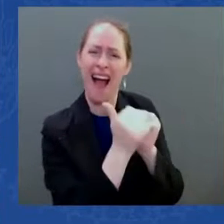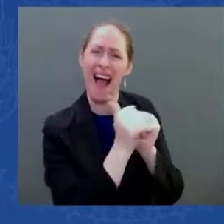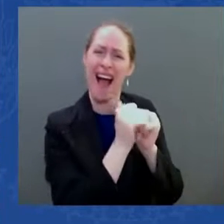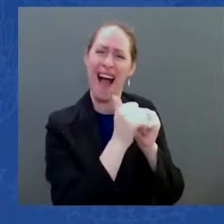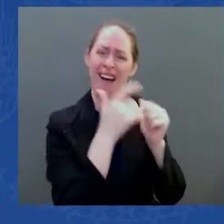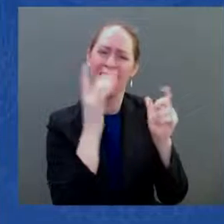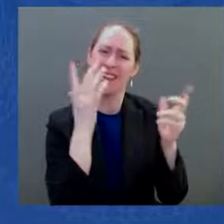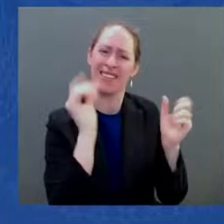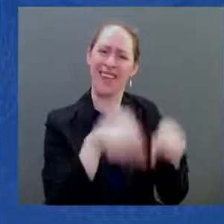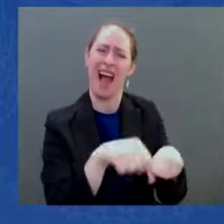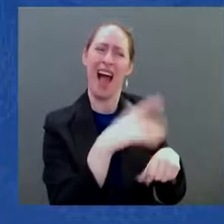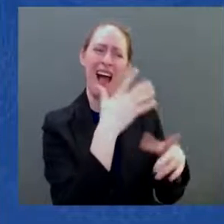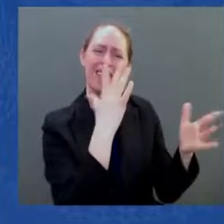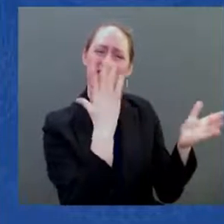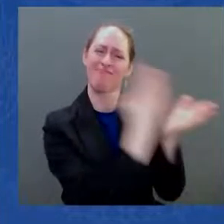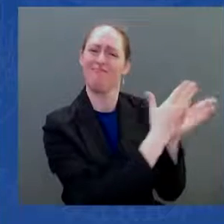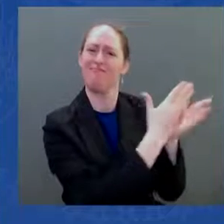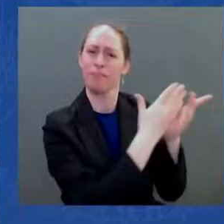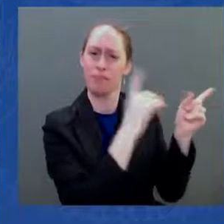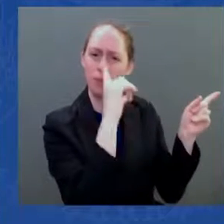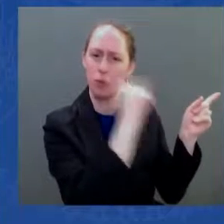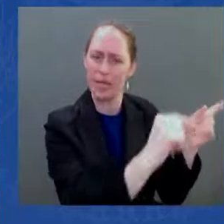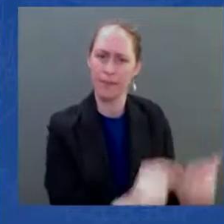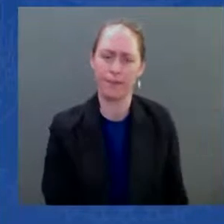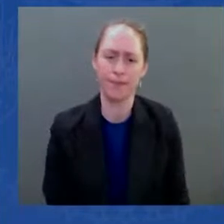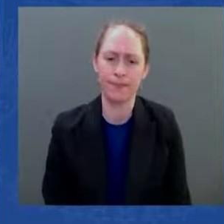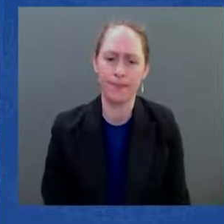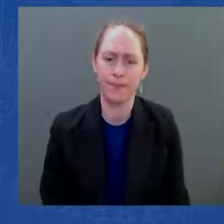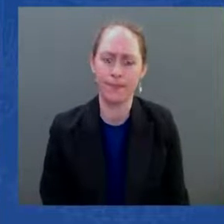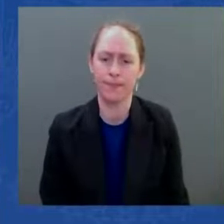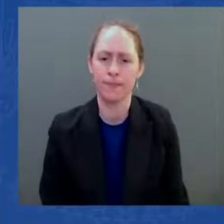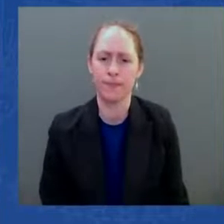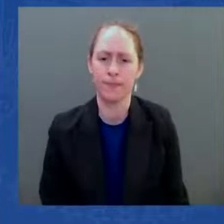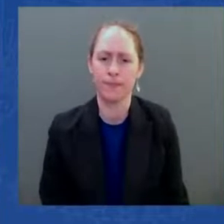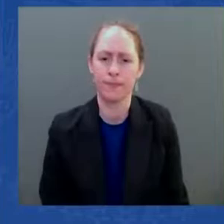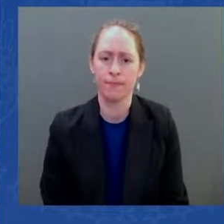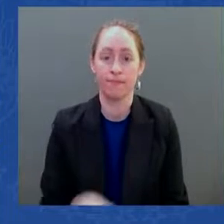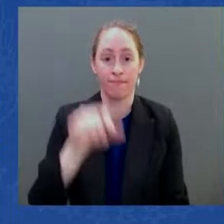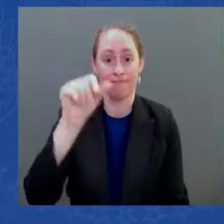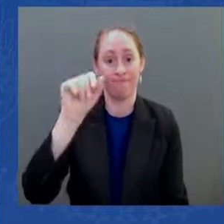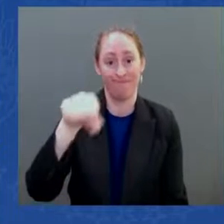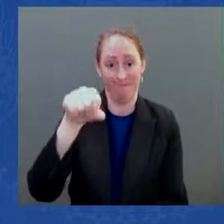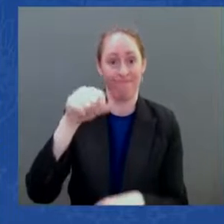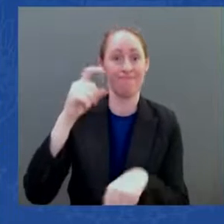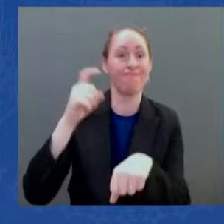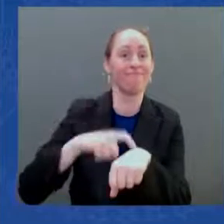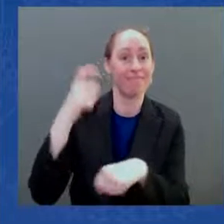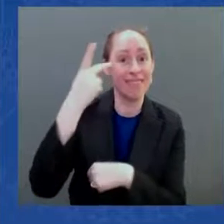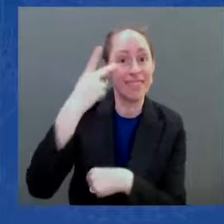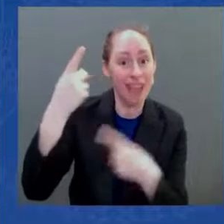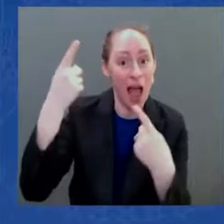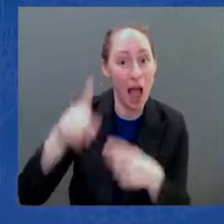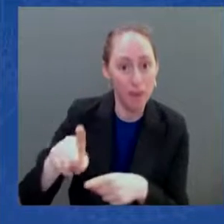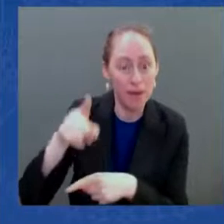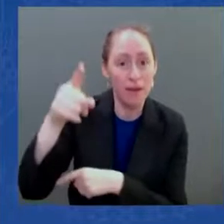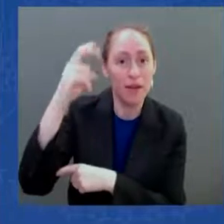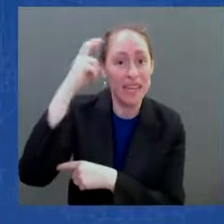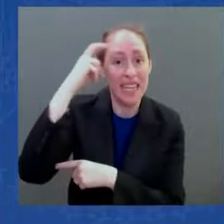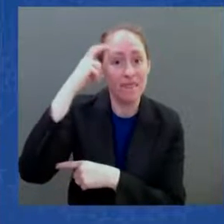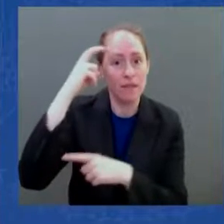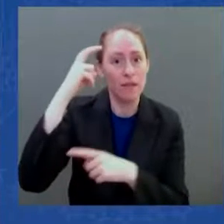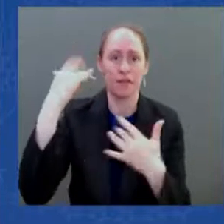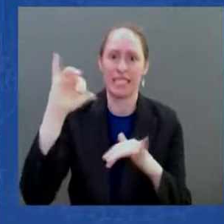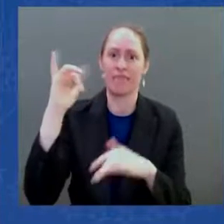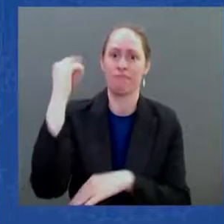them a horrifying evidence. And you've seen it. You reported it, your folks. And by the way, I don't say this often, but I think we should